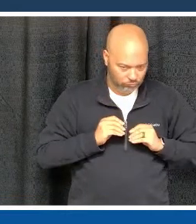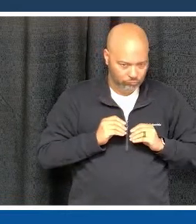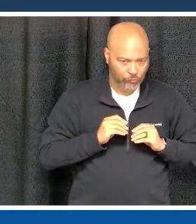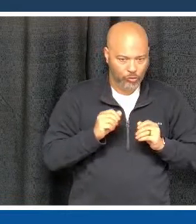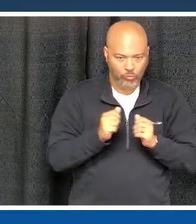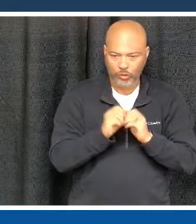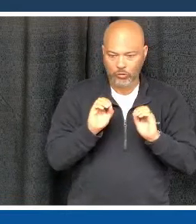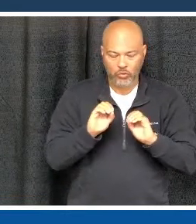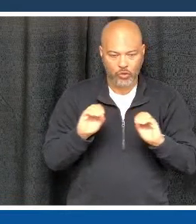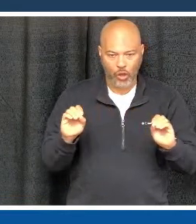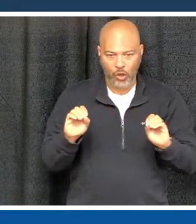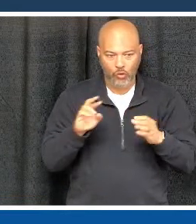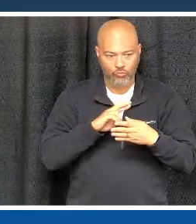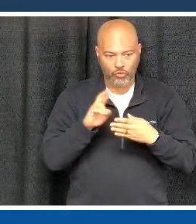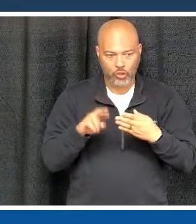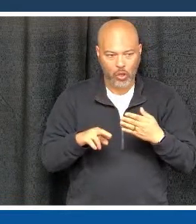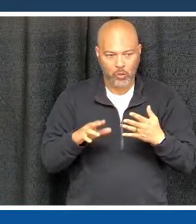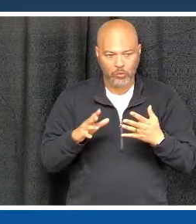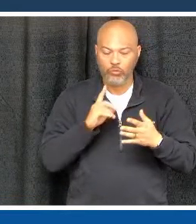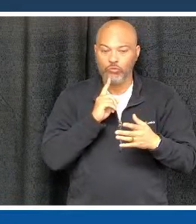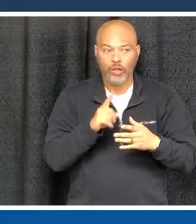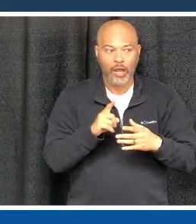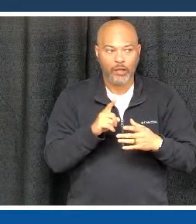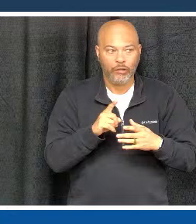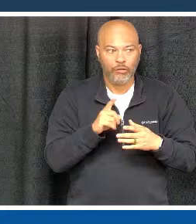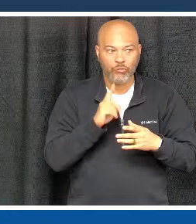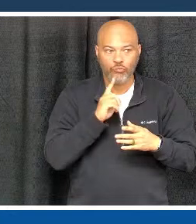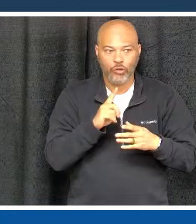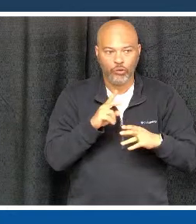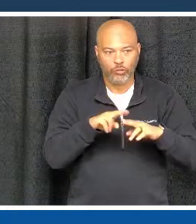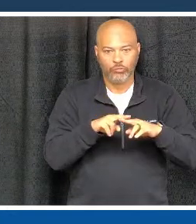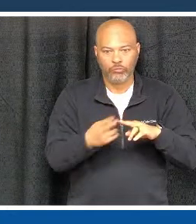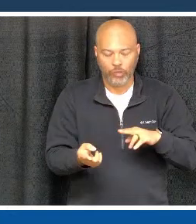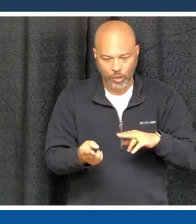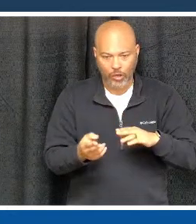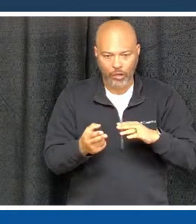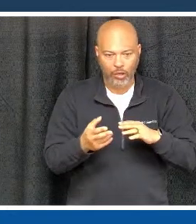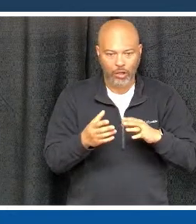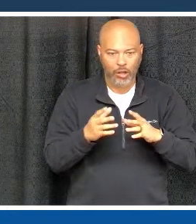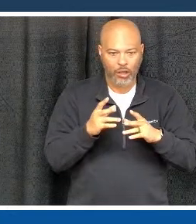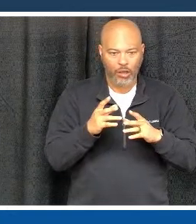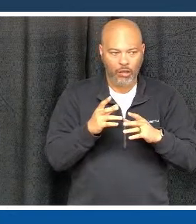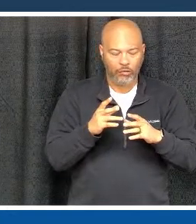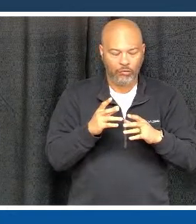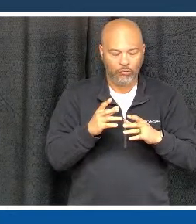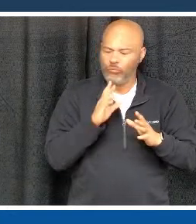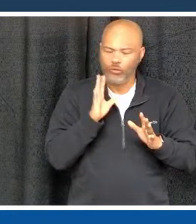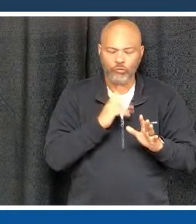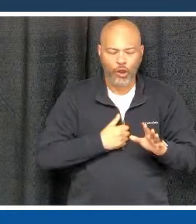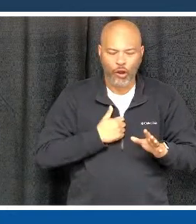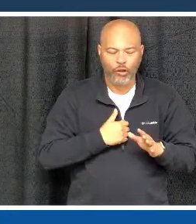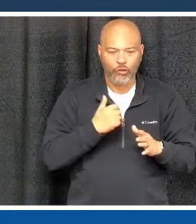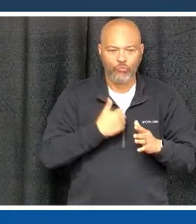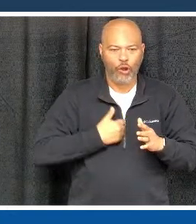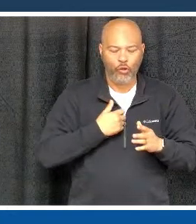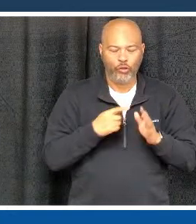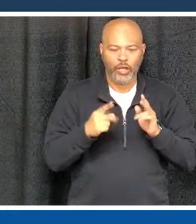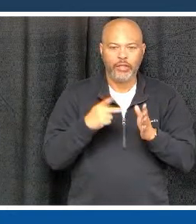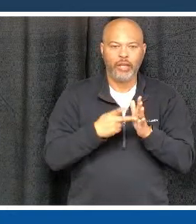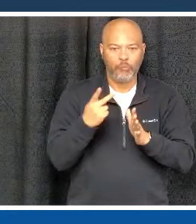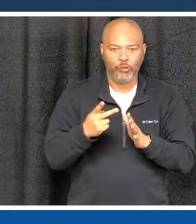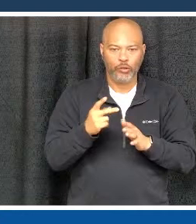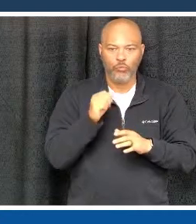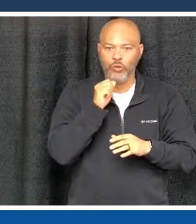with no result. It was actually would result in a decrease in the level. Sorry, they wrote it in the double negative. It will